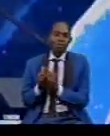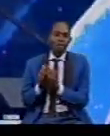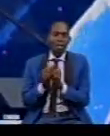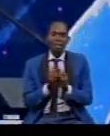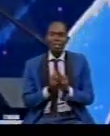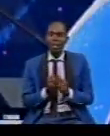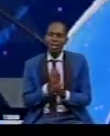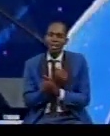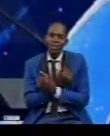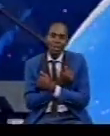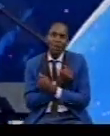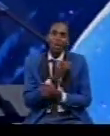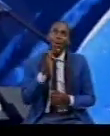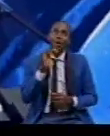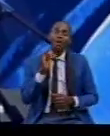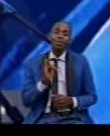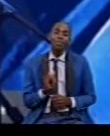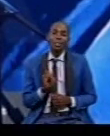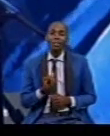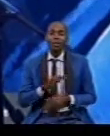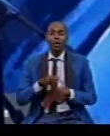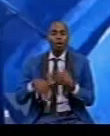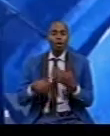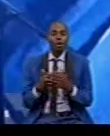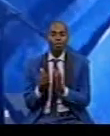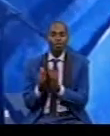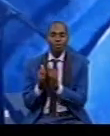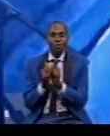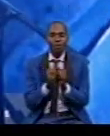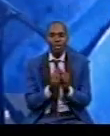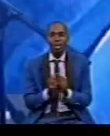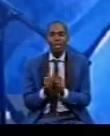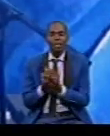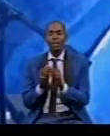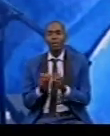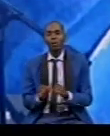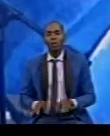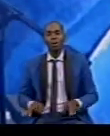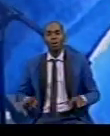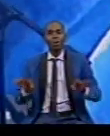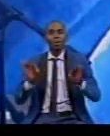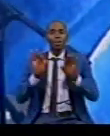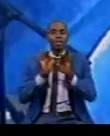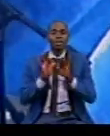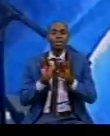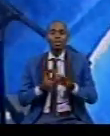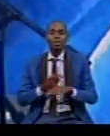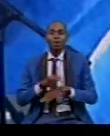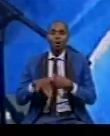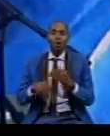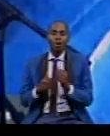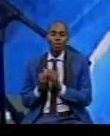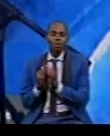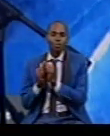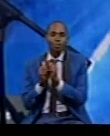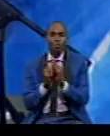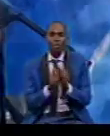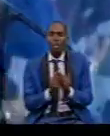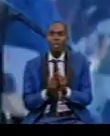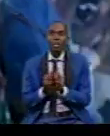reigns over the pain and the peculiarities of your life. The Lord will